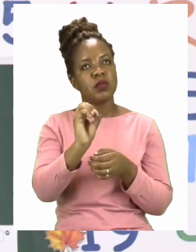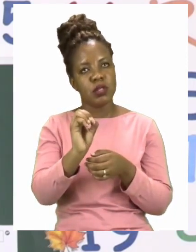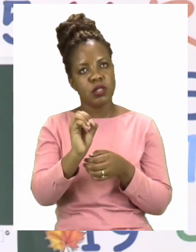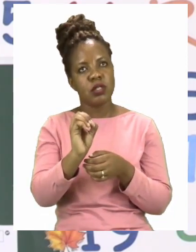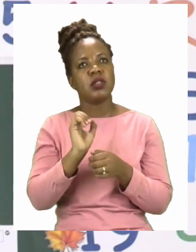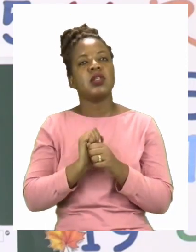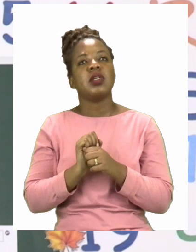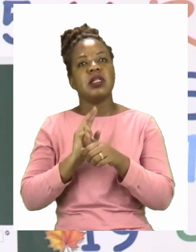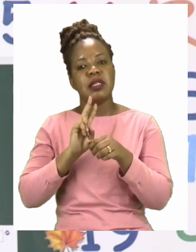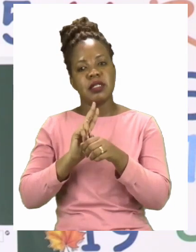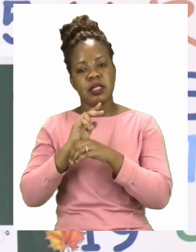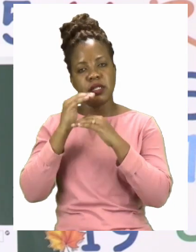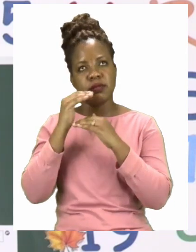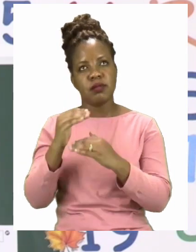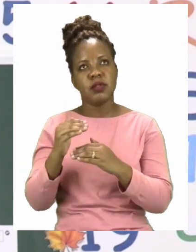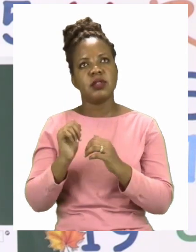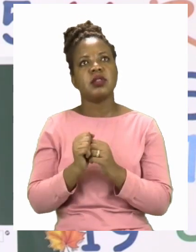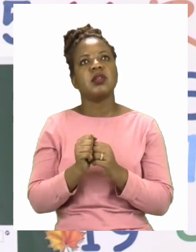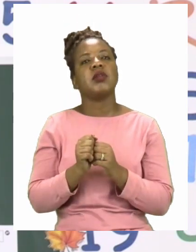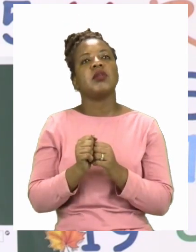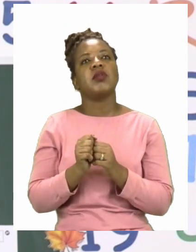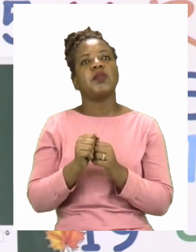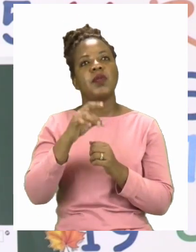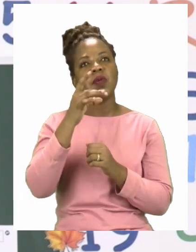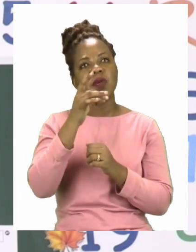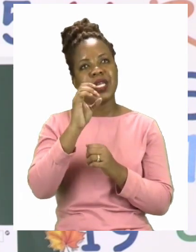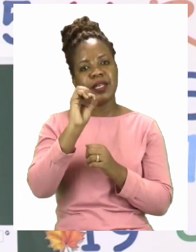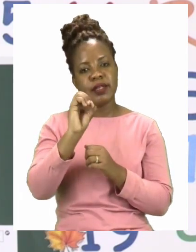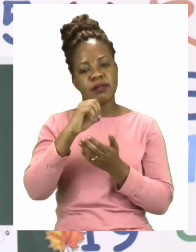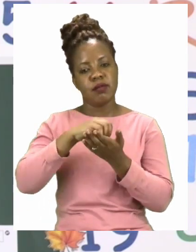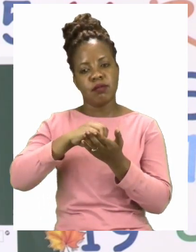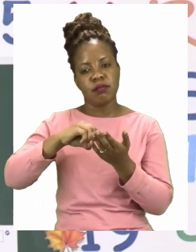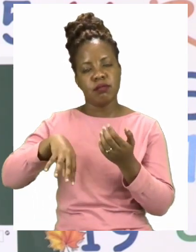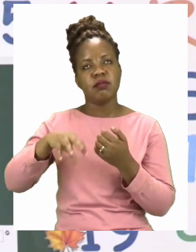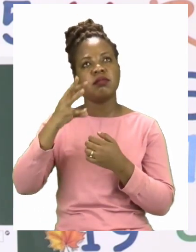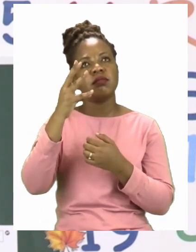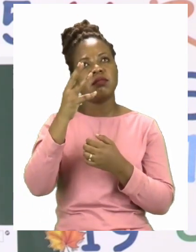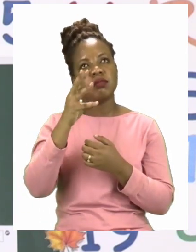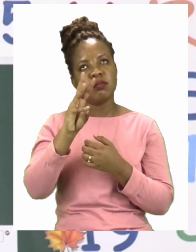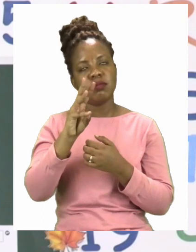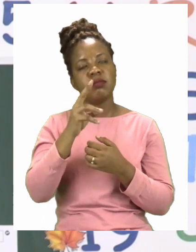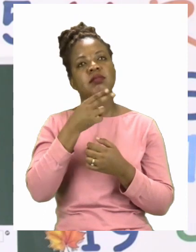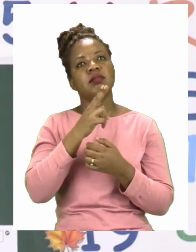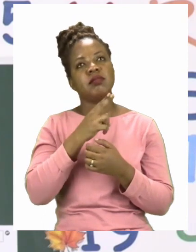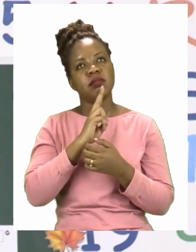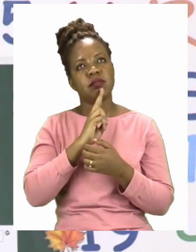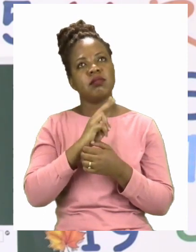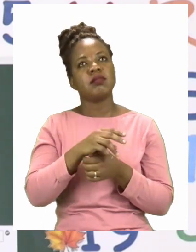to subtract 6 from 80, and we got our answer, which